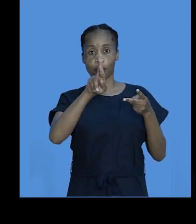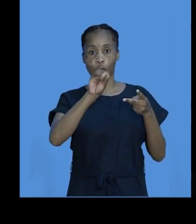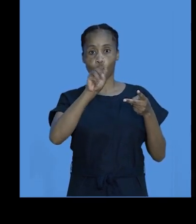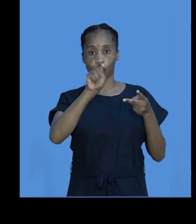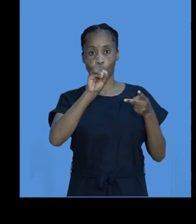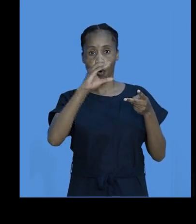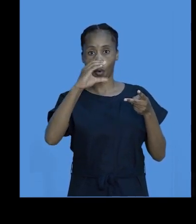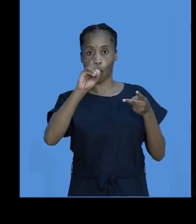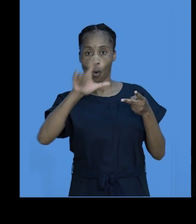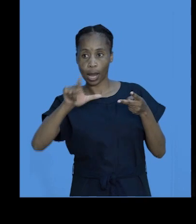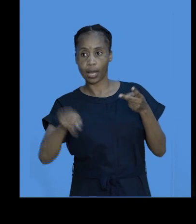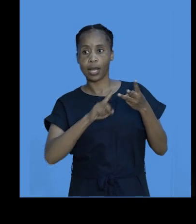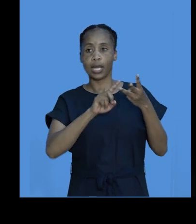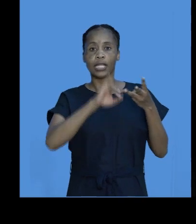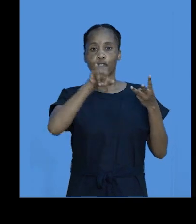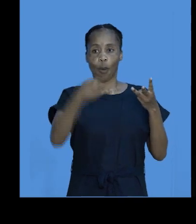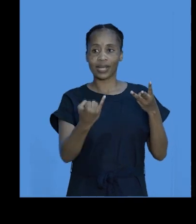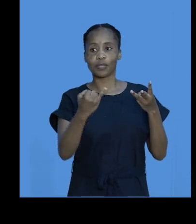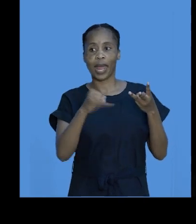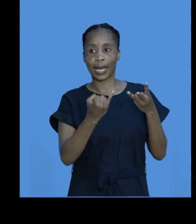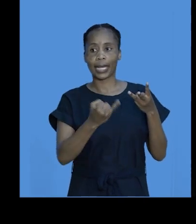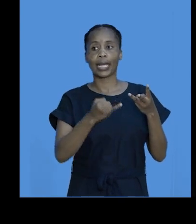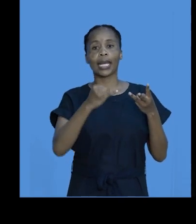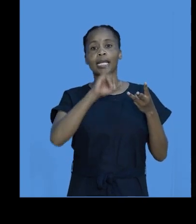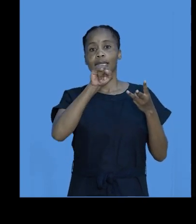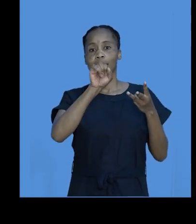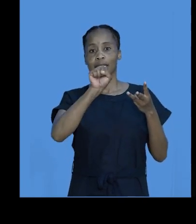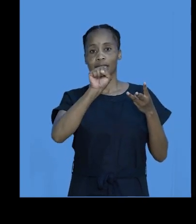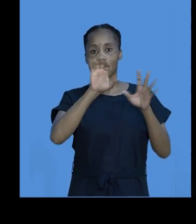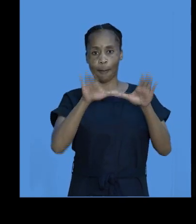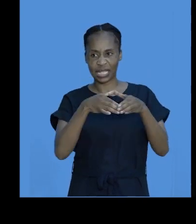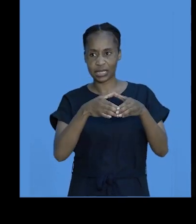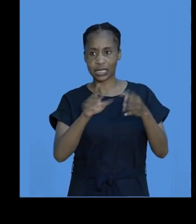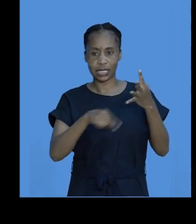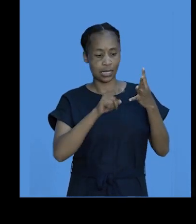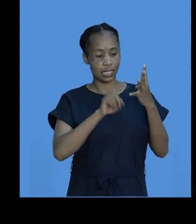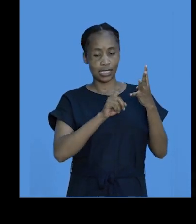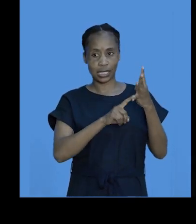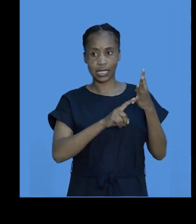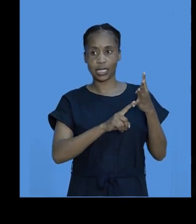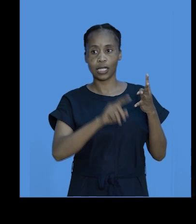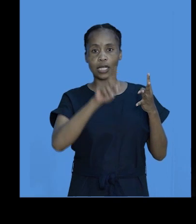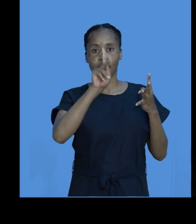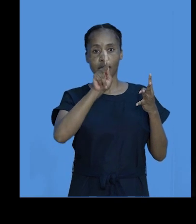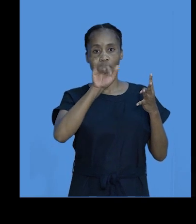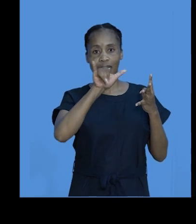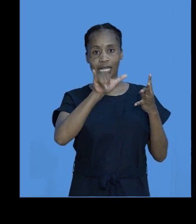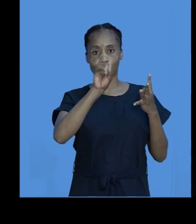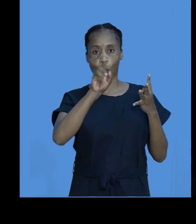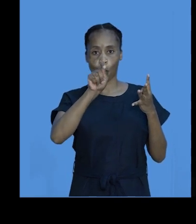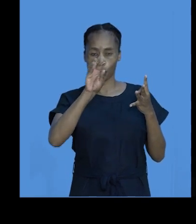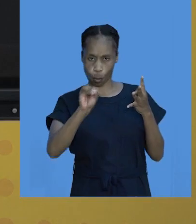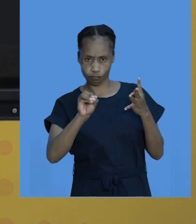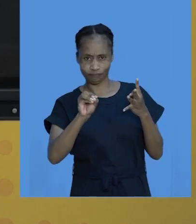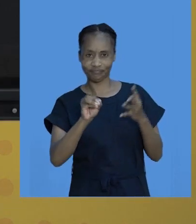Summit. Sometimes they call it the Johannesburg Earth Summit. D says the Kyoto Protocol. Boys and girls, especially when